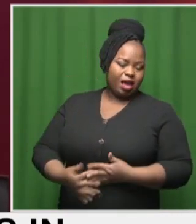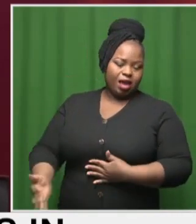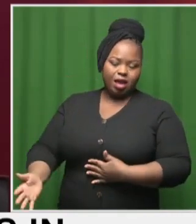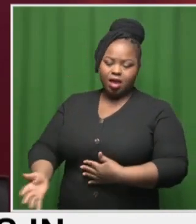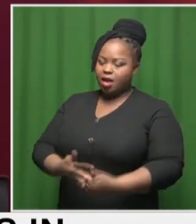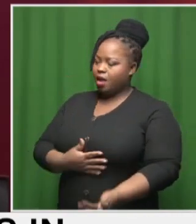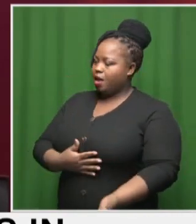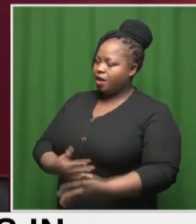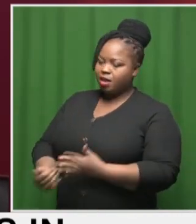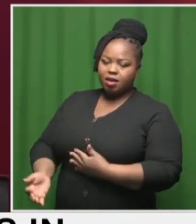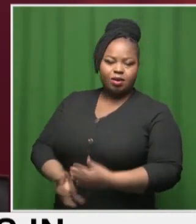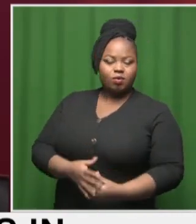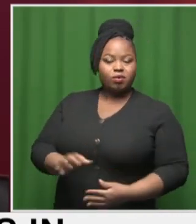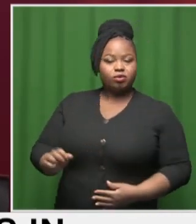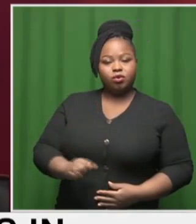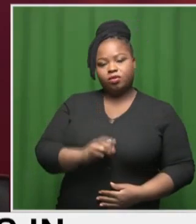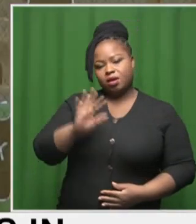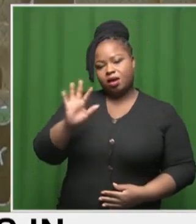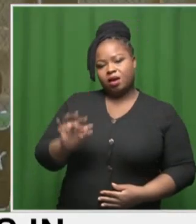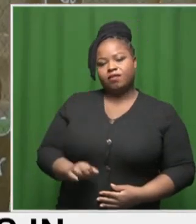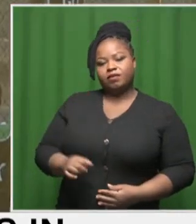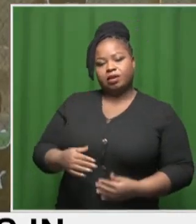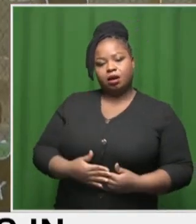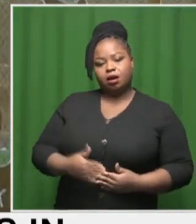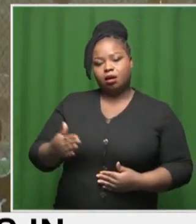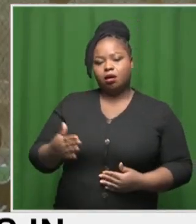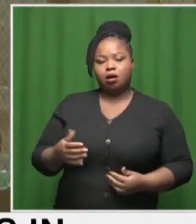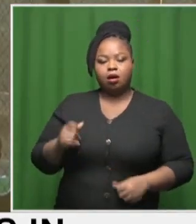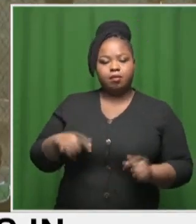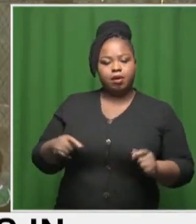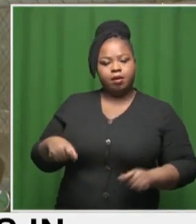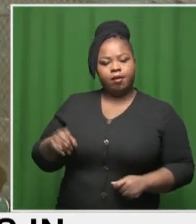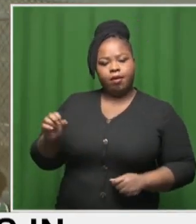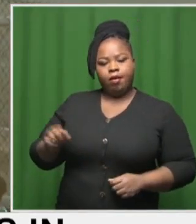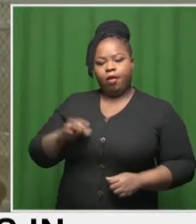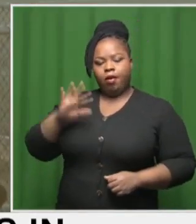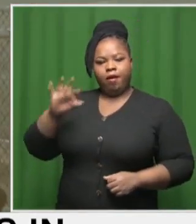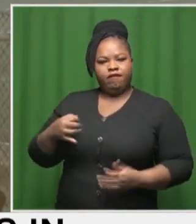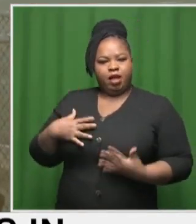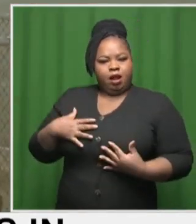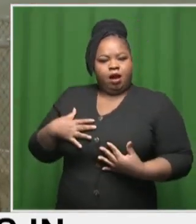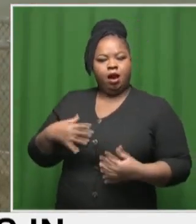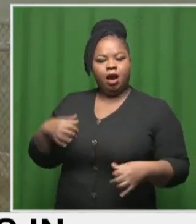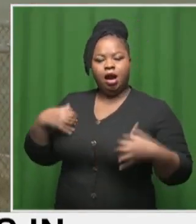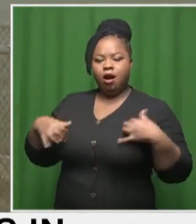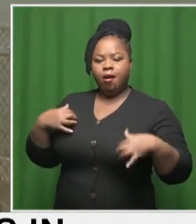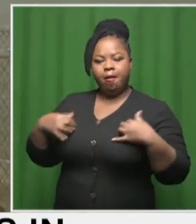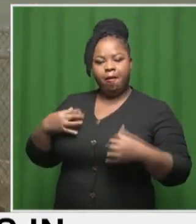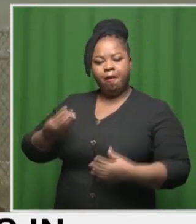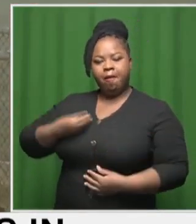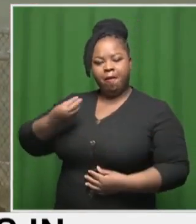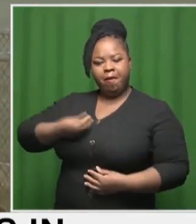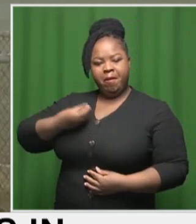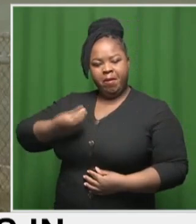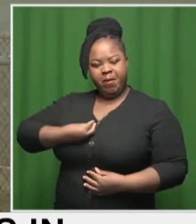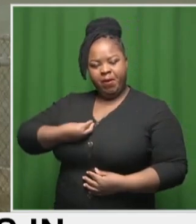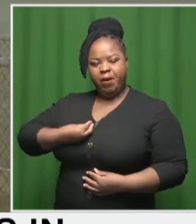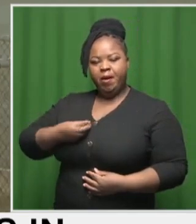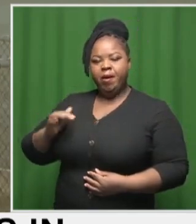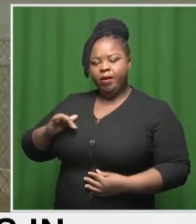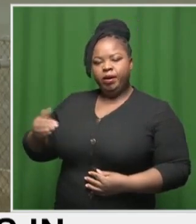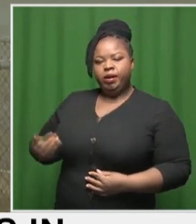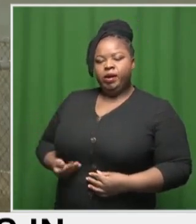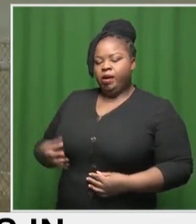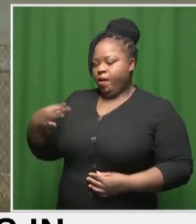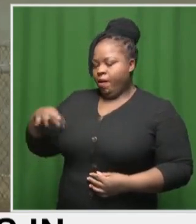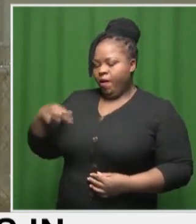been, it has ignited the people of South Africa, particularly the young women, that